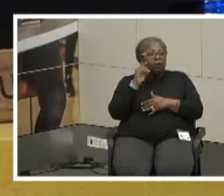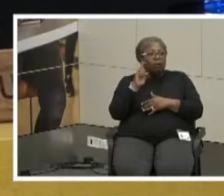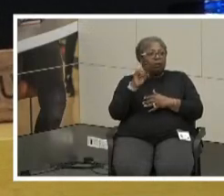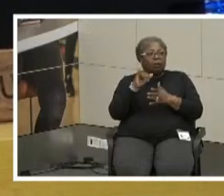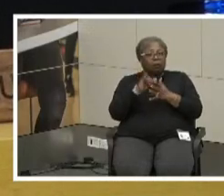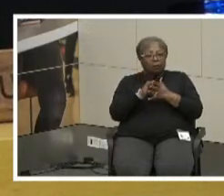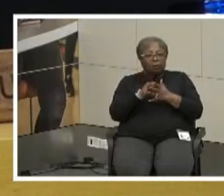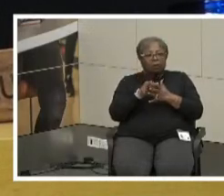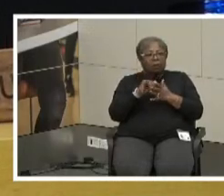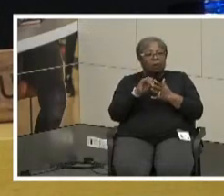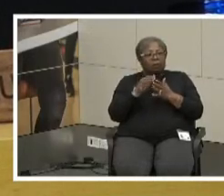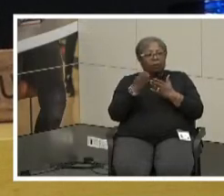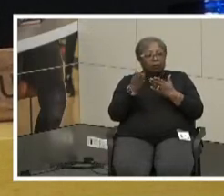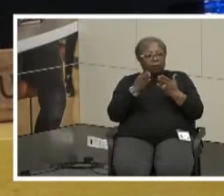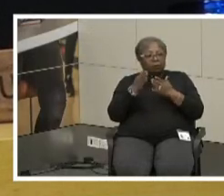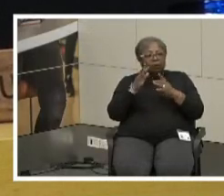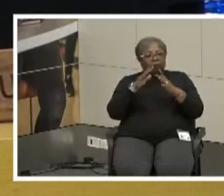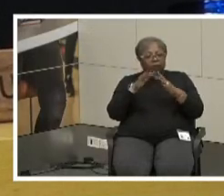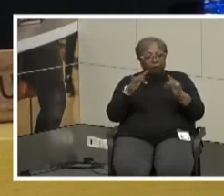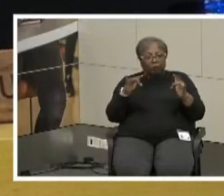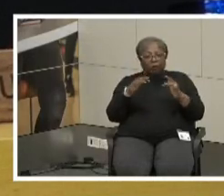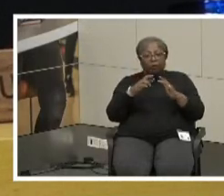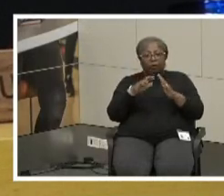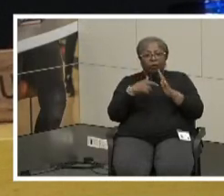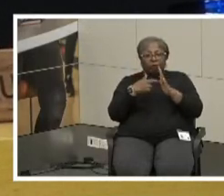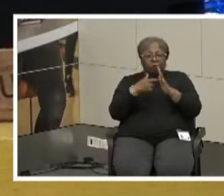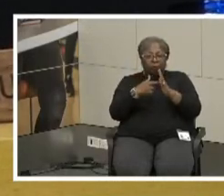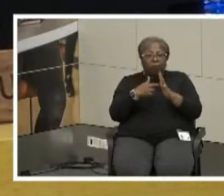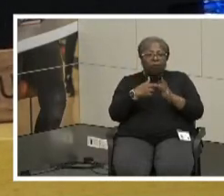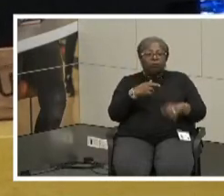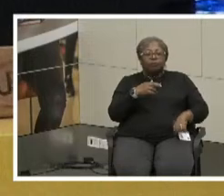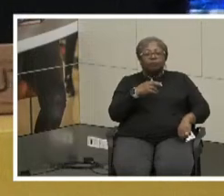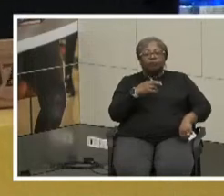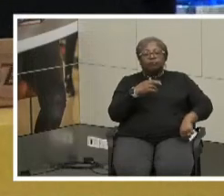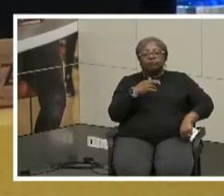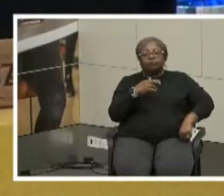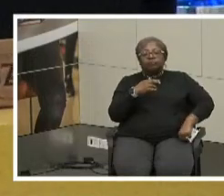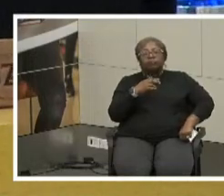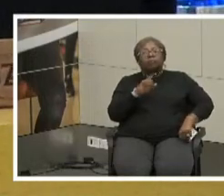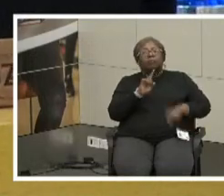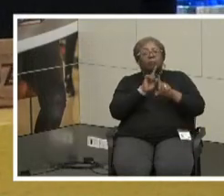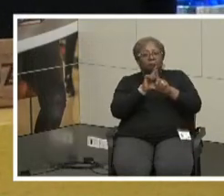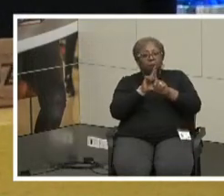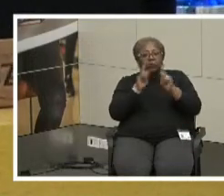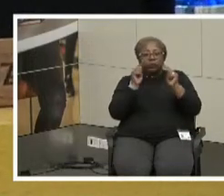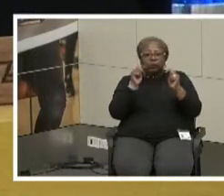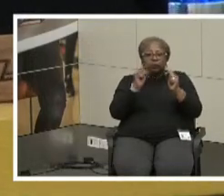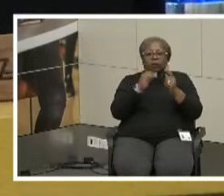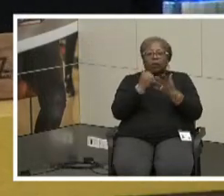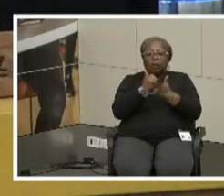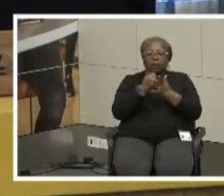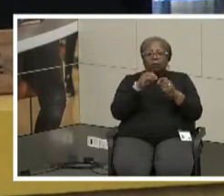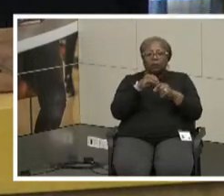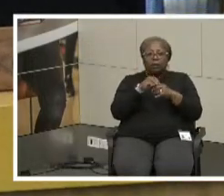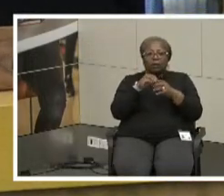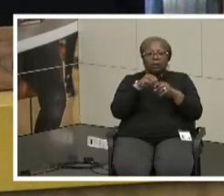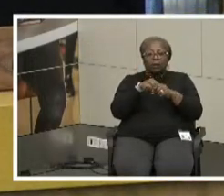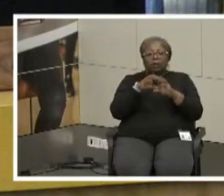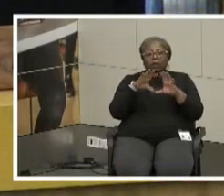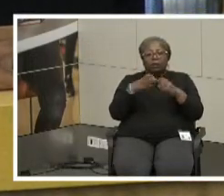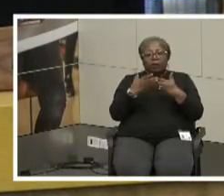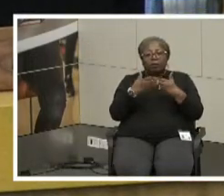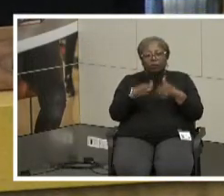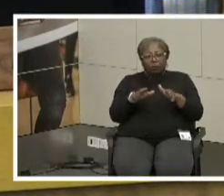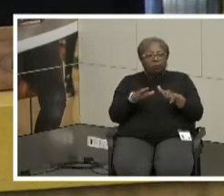these contributors serve in a variety of roles including mentoring tutoring and assisting in classrooms and whereas a robust and